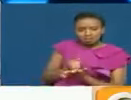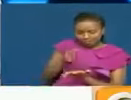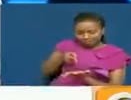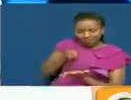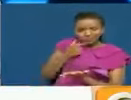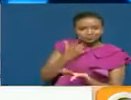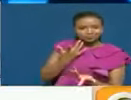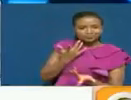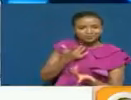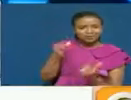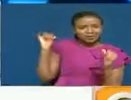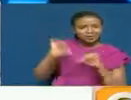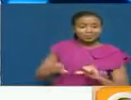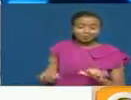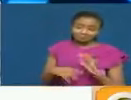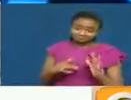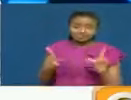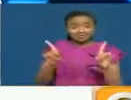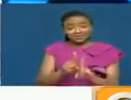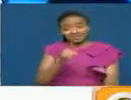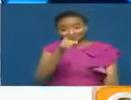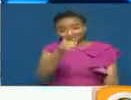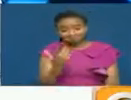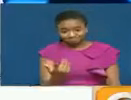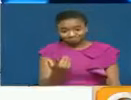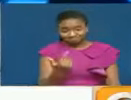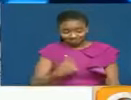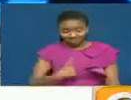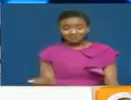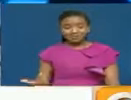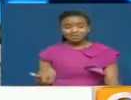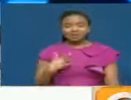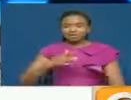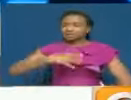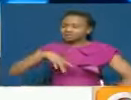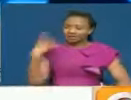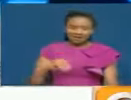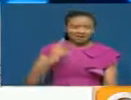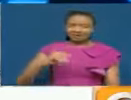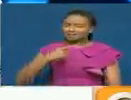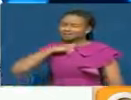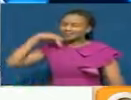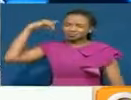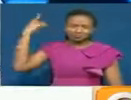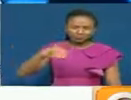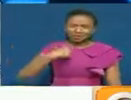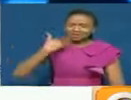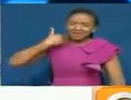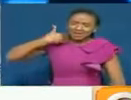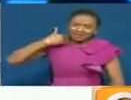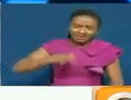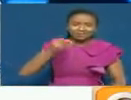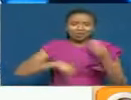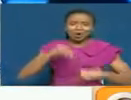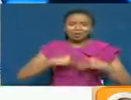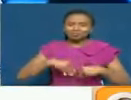office. And then there is you and I, the voter. We can swear by the moon and the stars that we hate corruption, but when presented